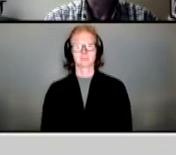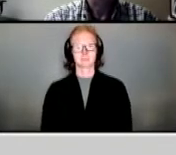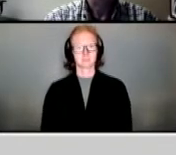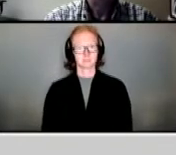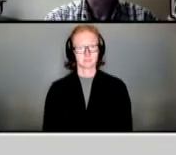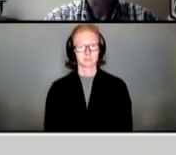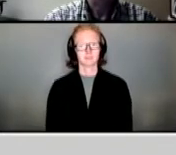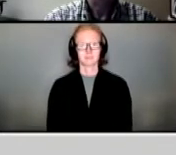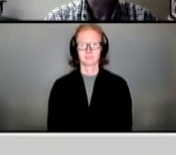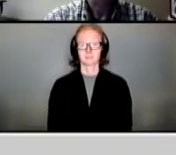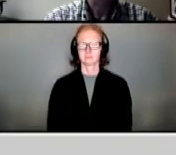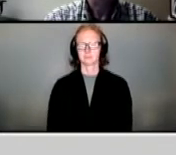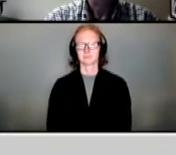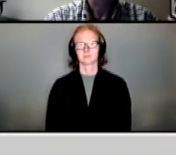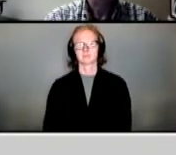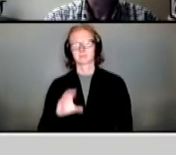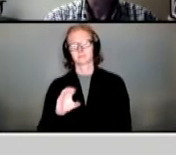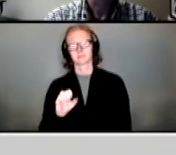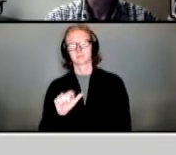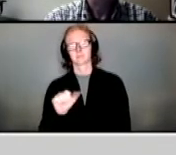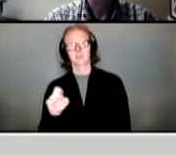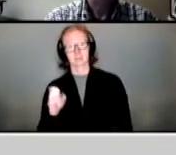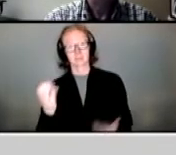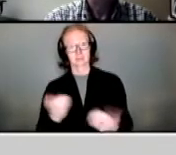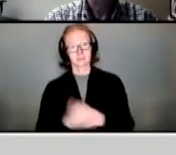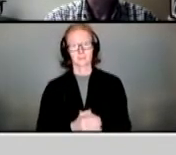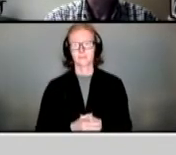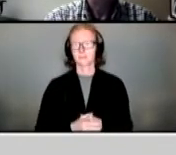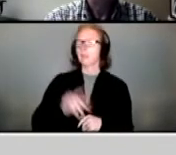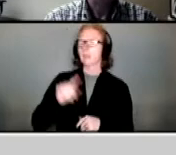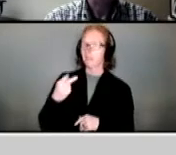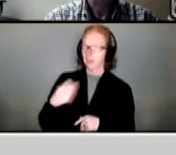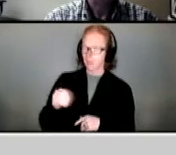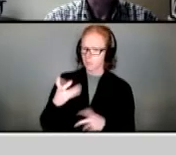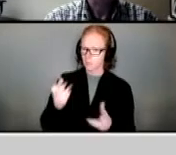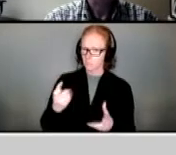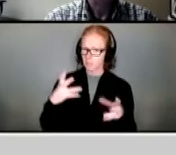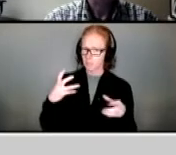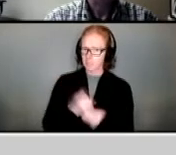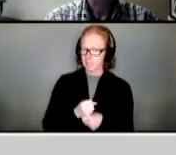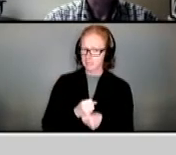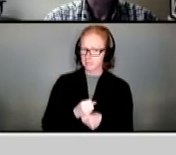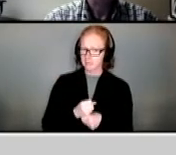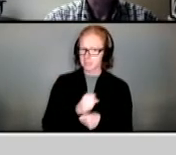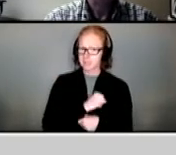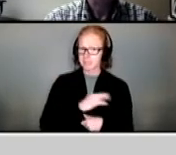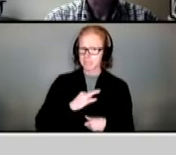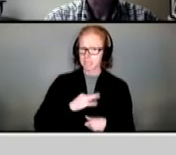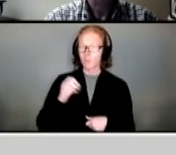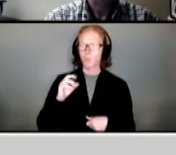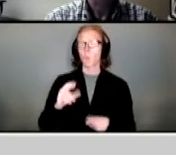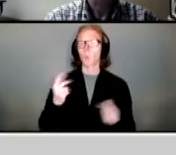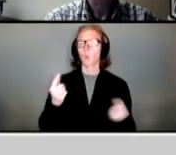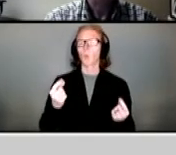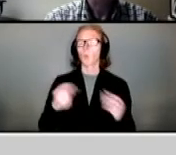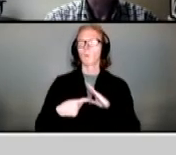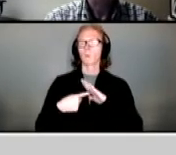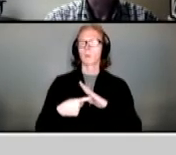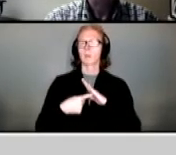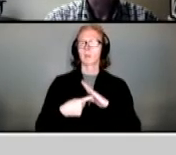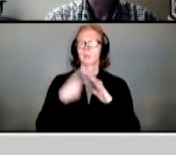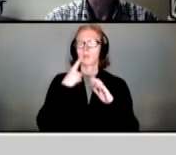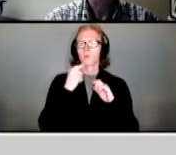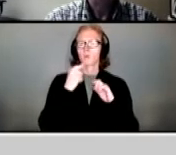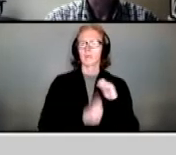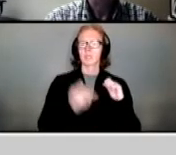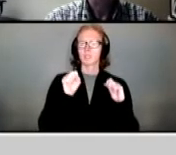Okay, well, let's see. Theo, do we want to condense it and have staff, or do we want the representative